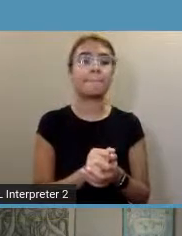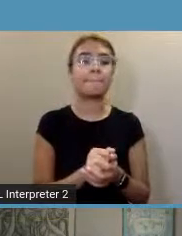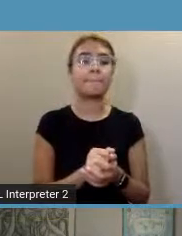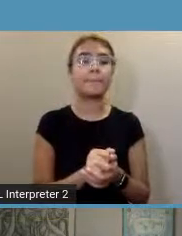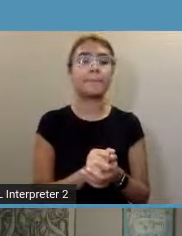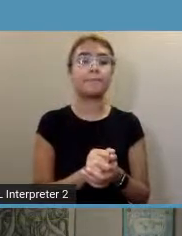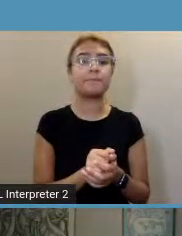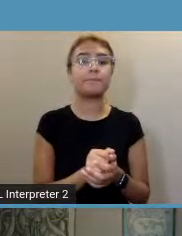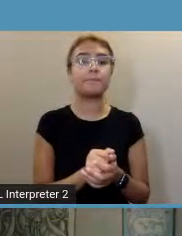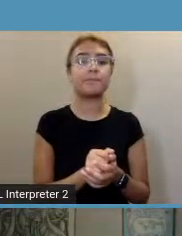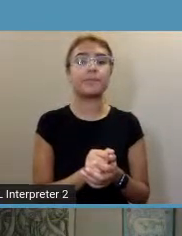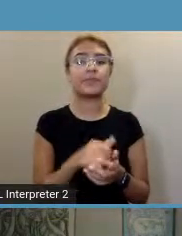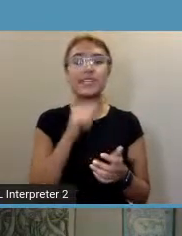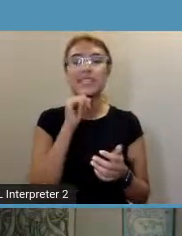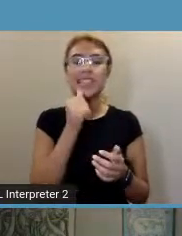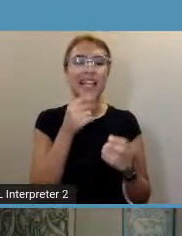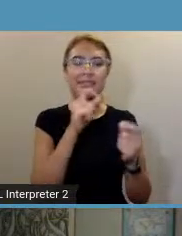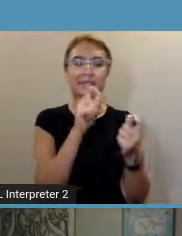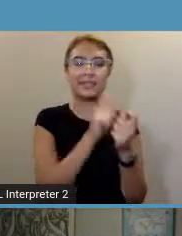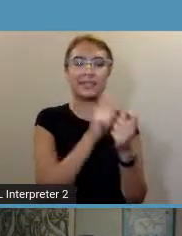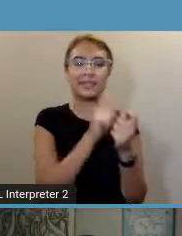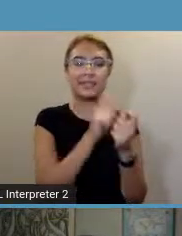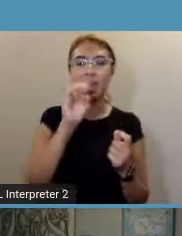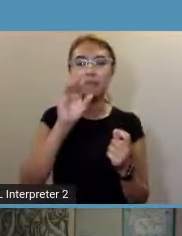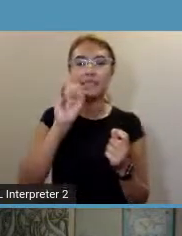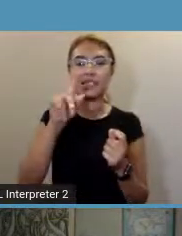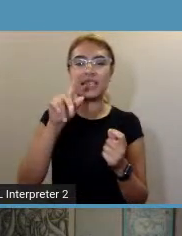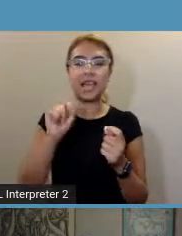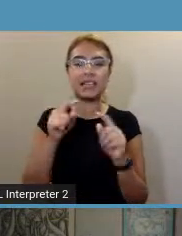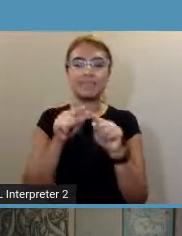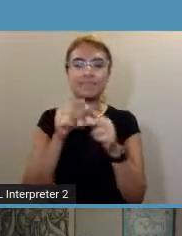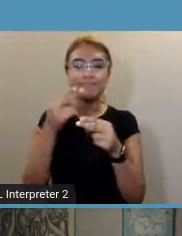the web address. I'll have to give you the proper one.